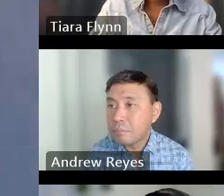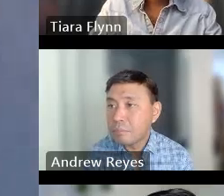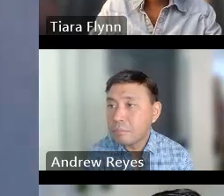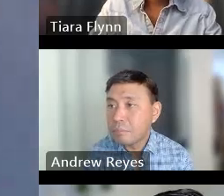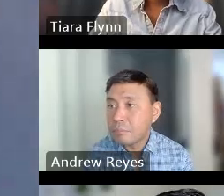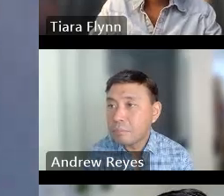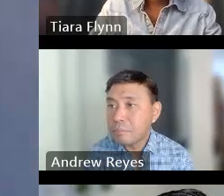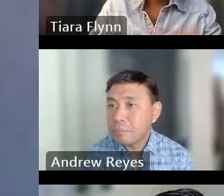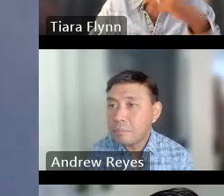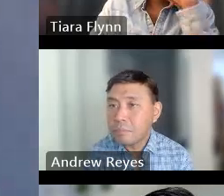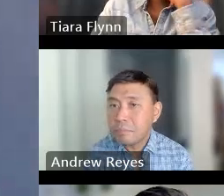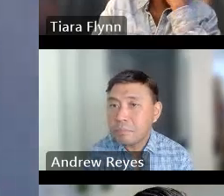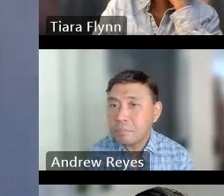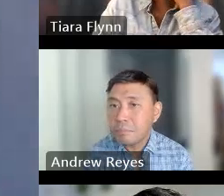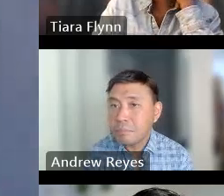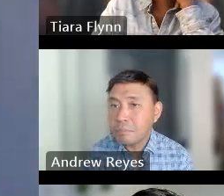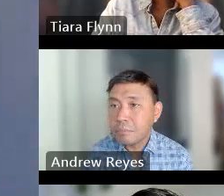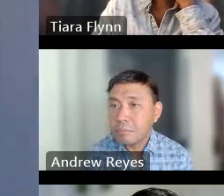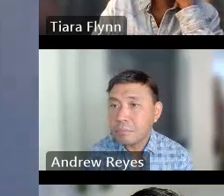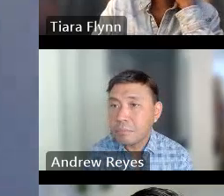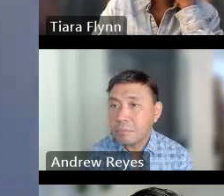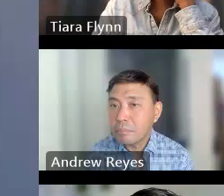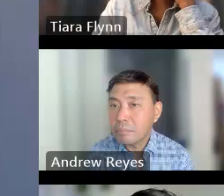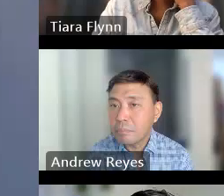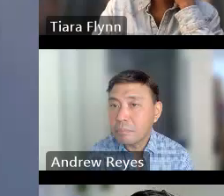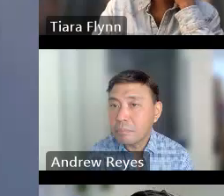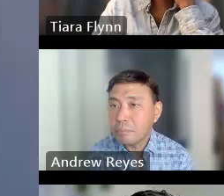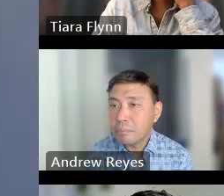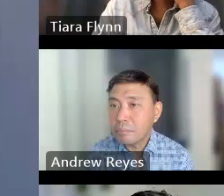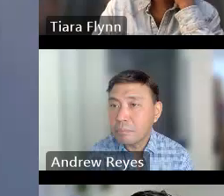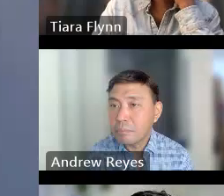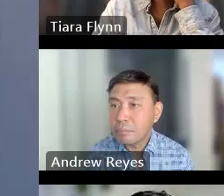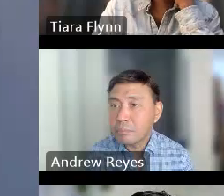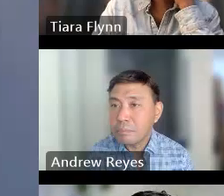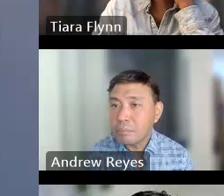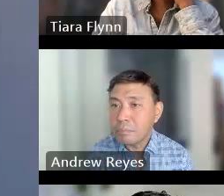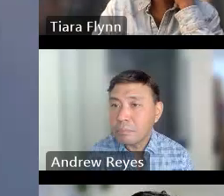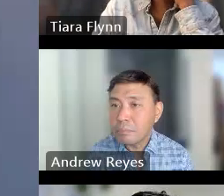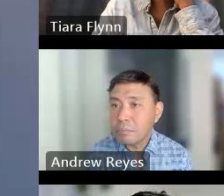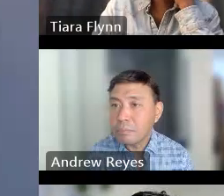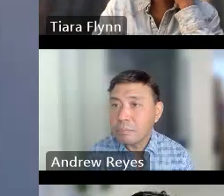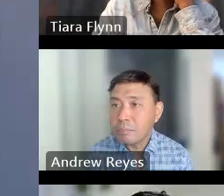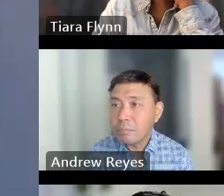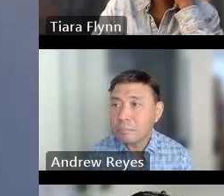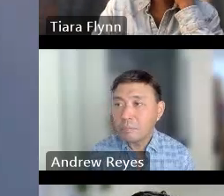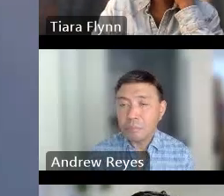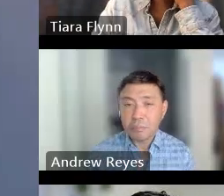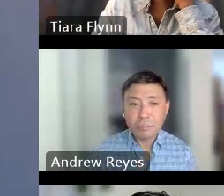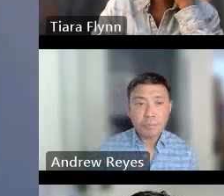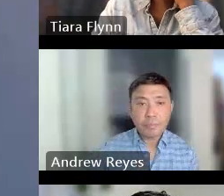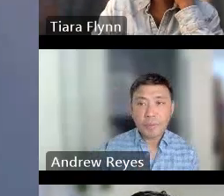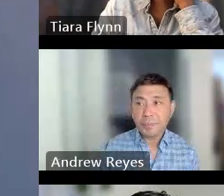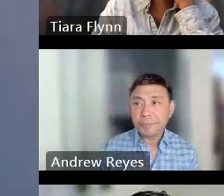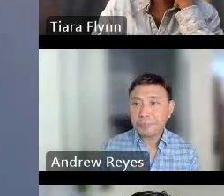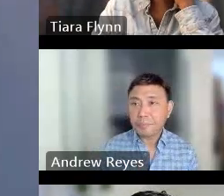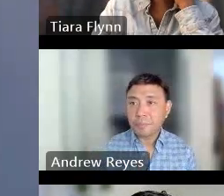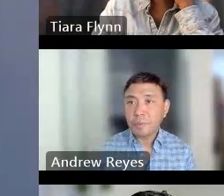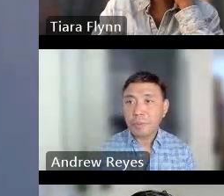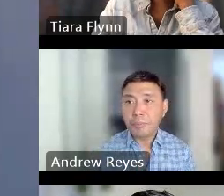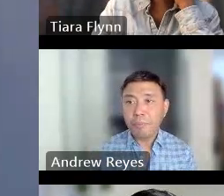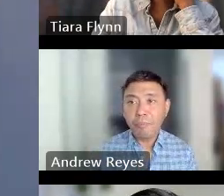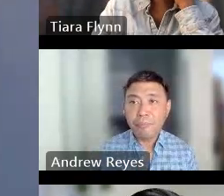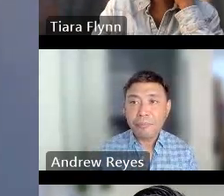With that, I would like to welcome everyone to the November 18th, 2025 meeting of